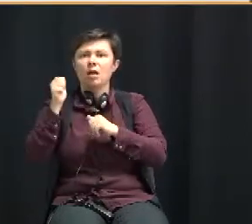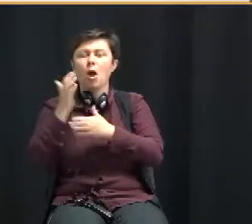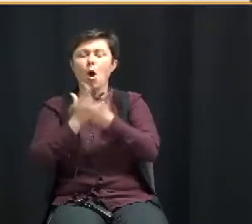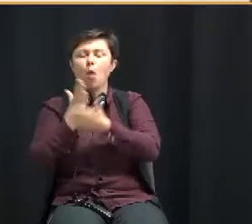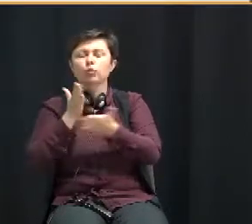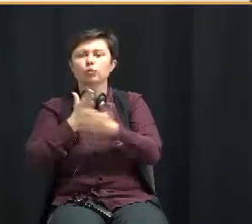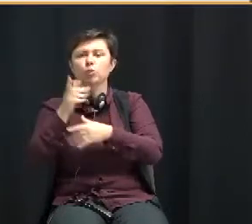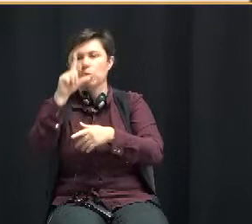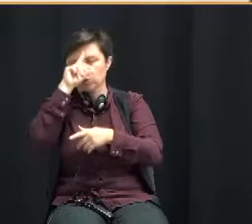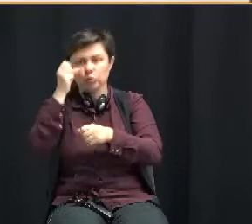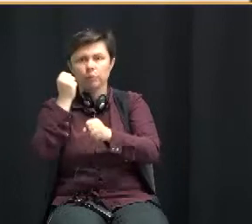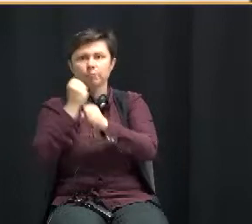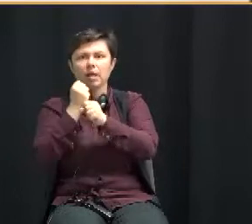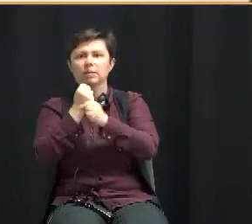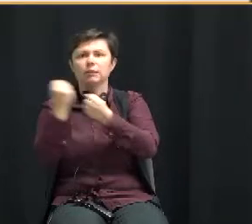of service,